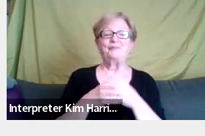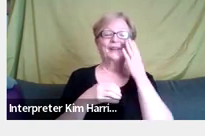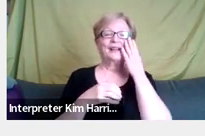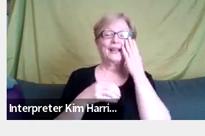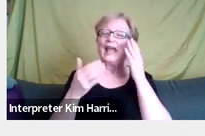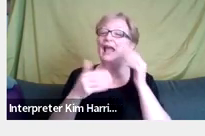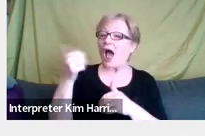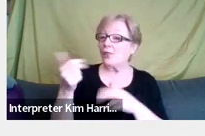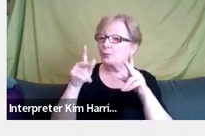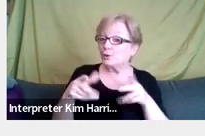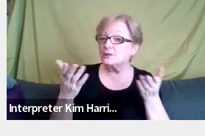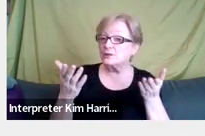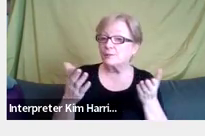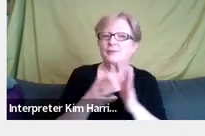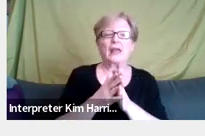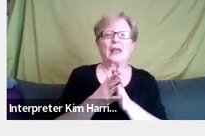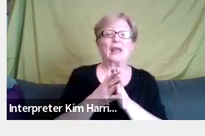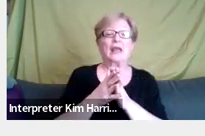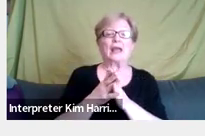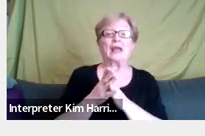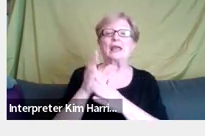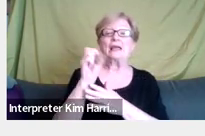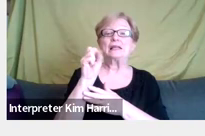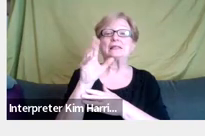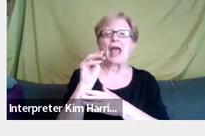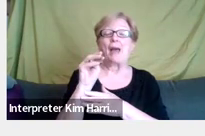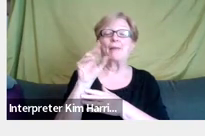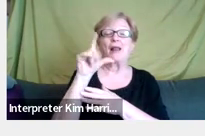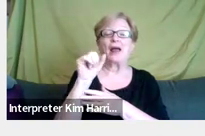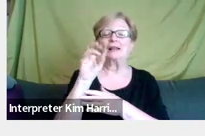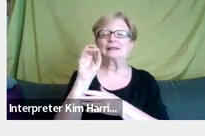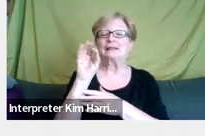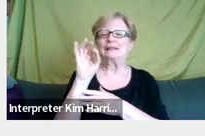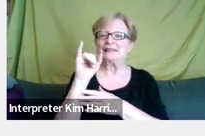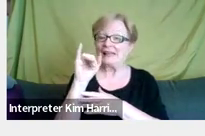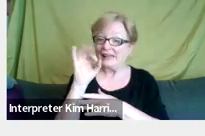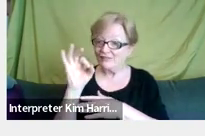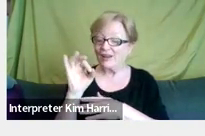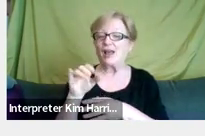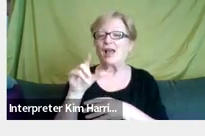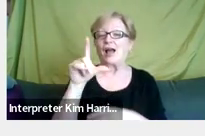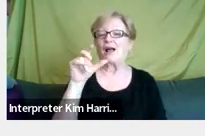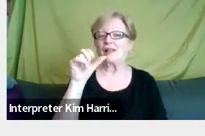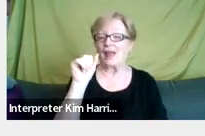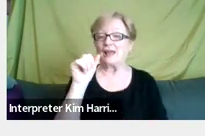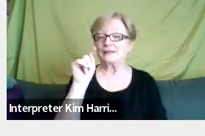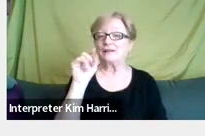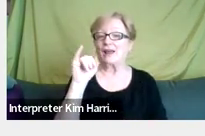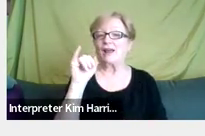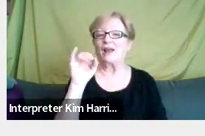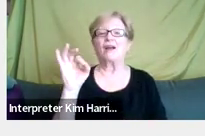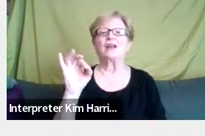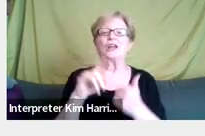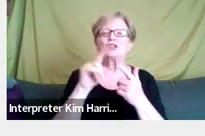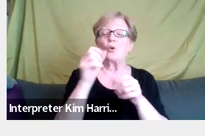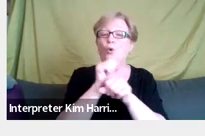Another person is Sam Lateef. She is work for Procter &